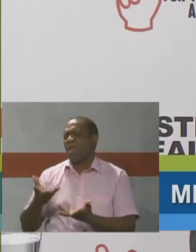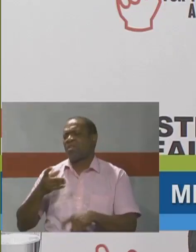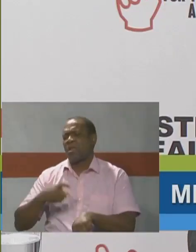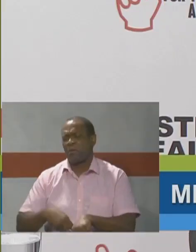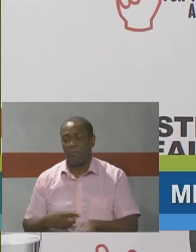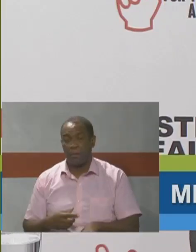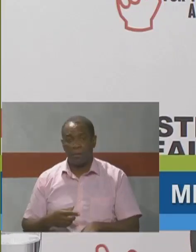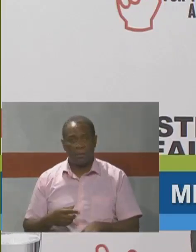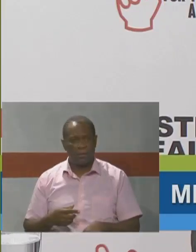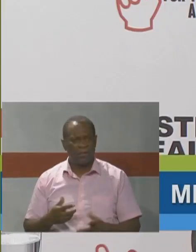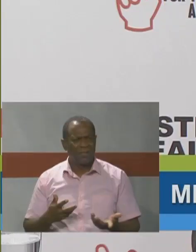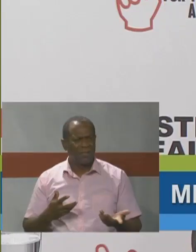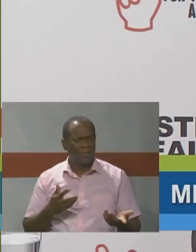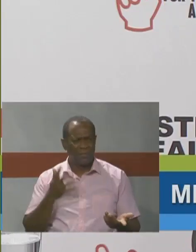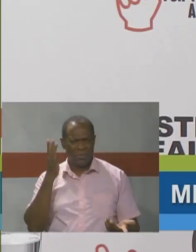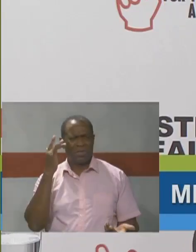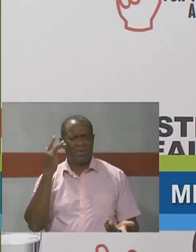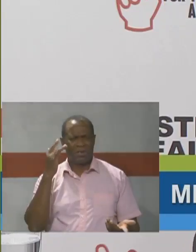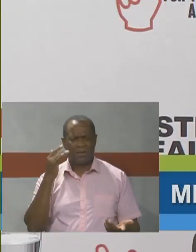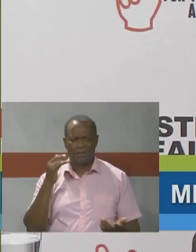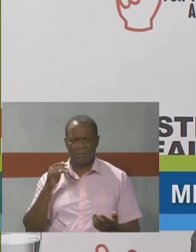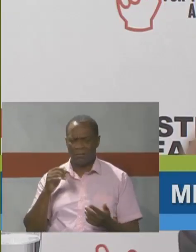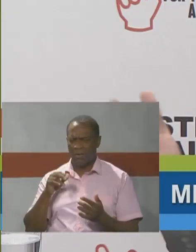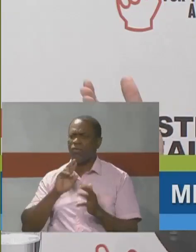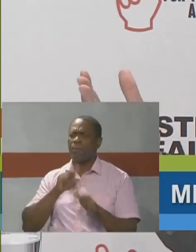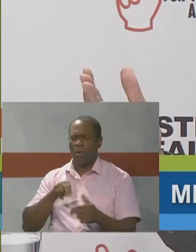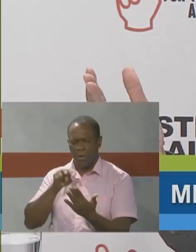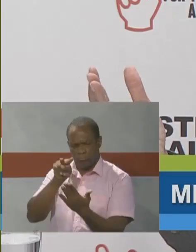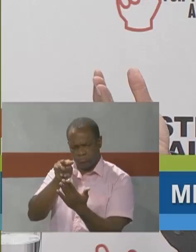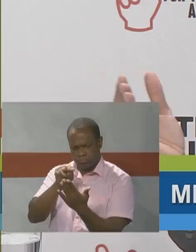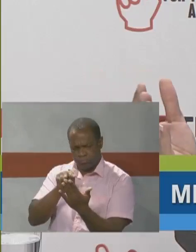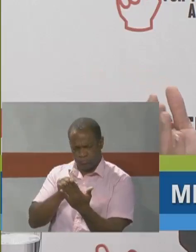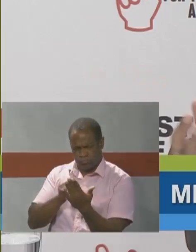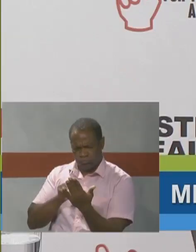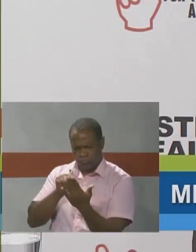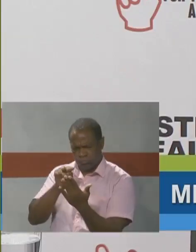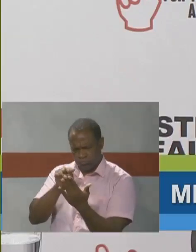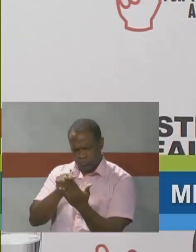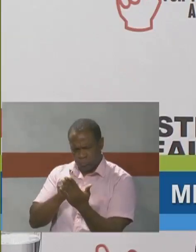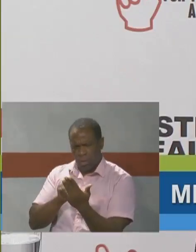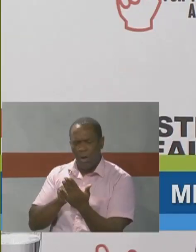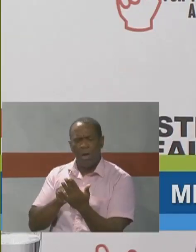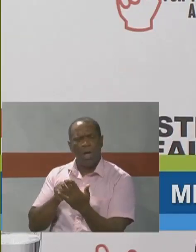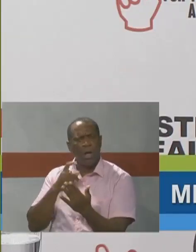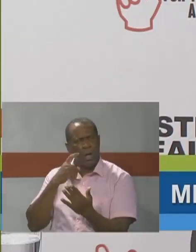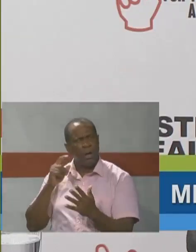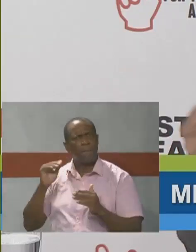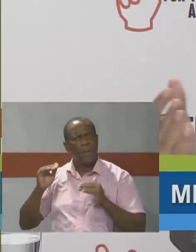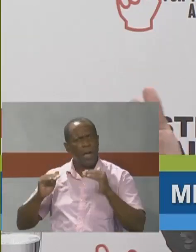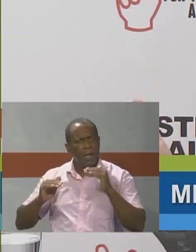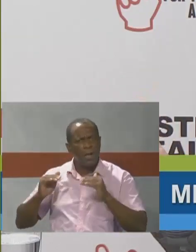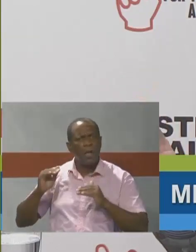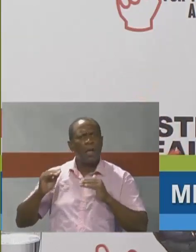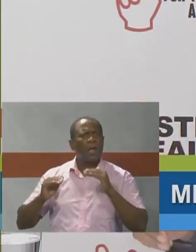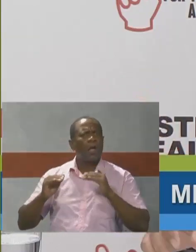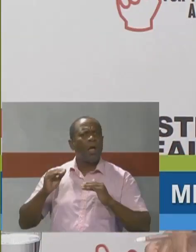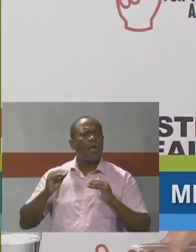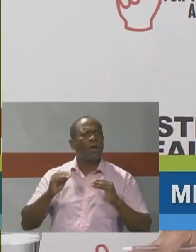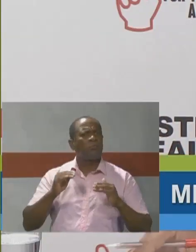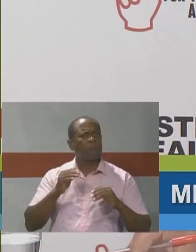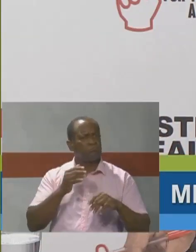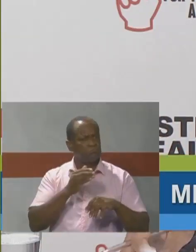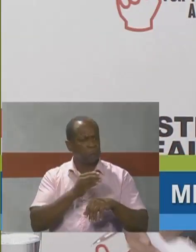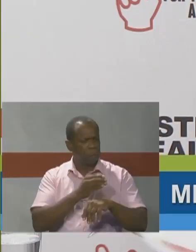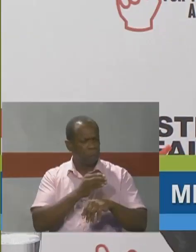balanced. It gave the whole spectrum of things that did very well to things that we could improve